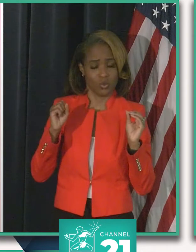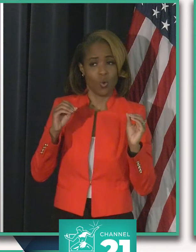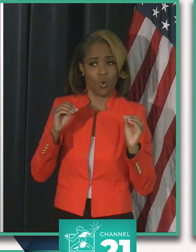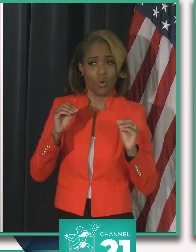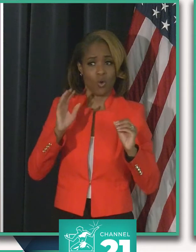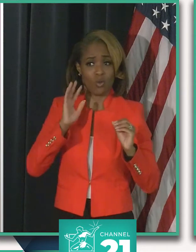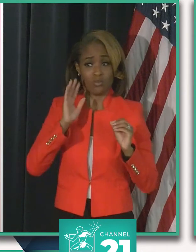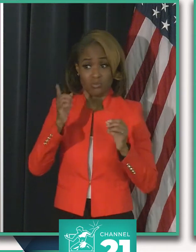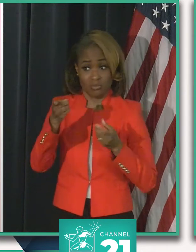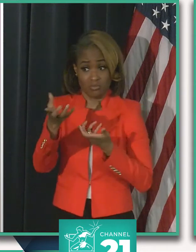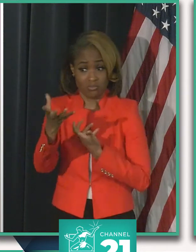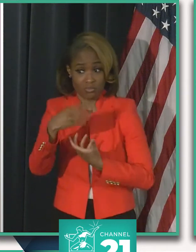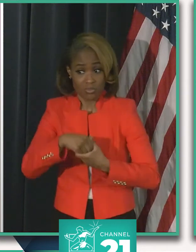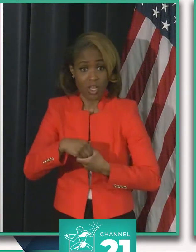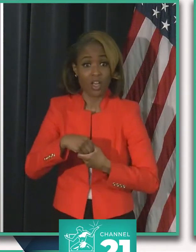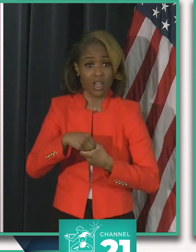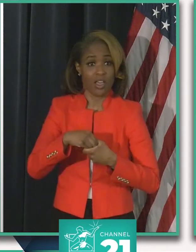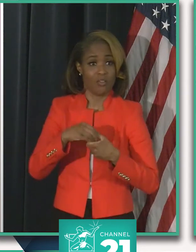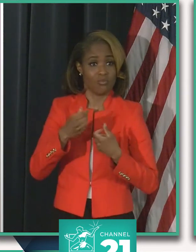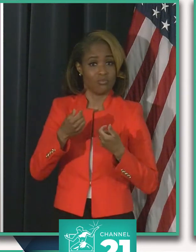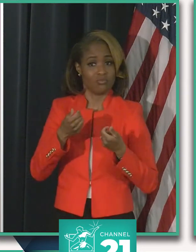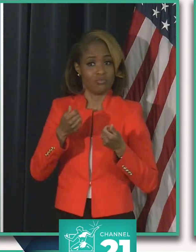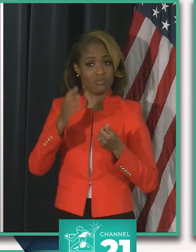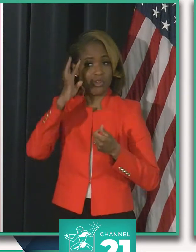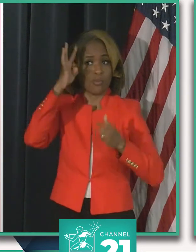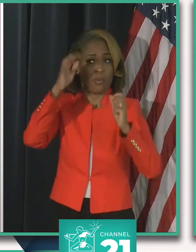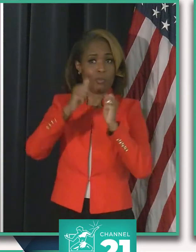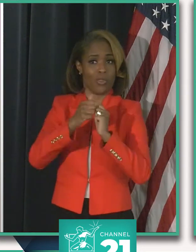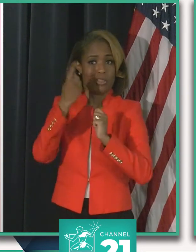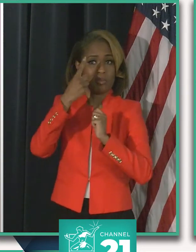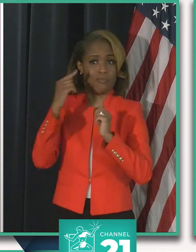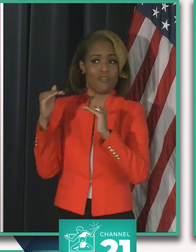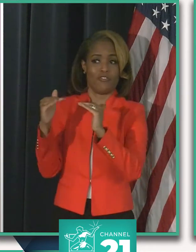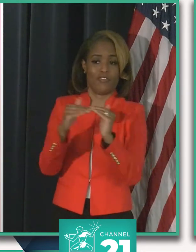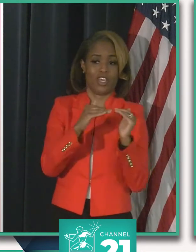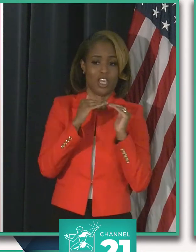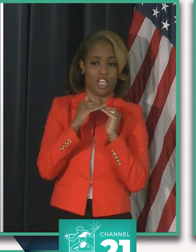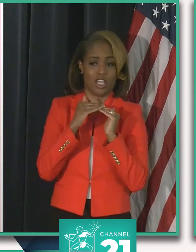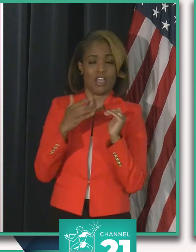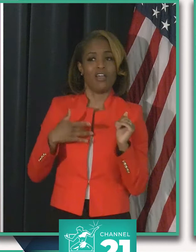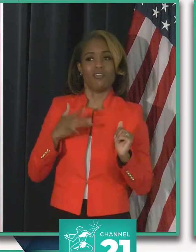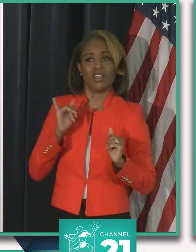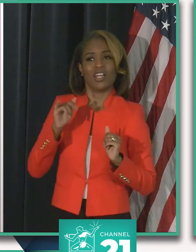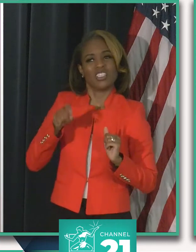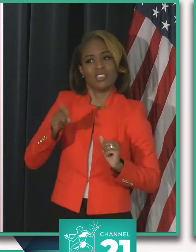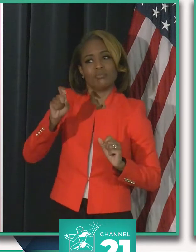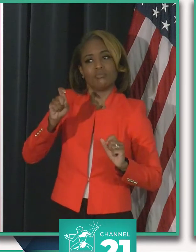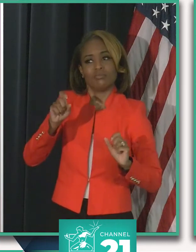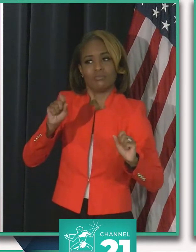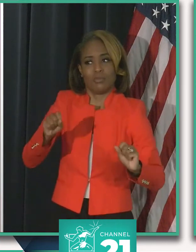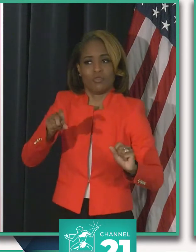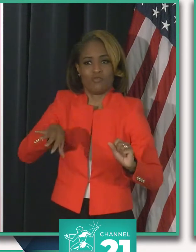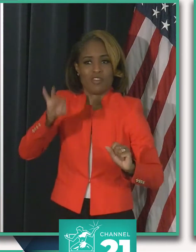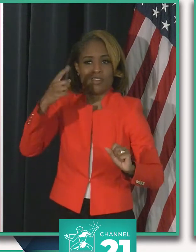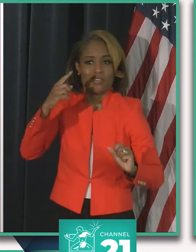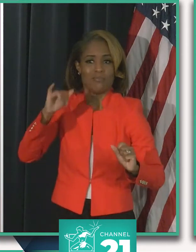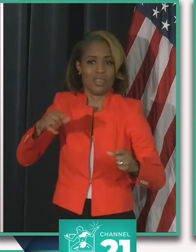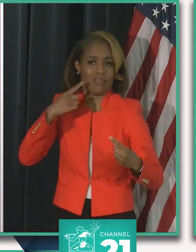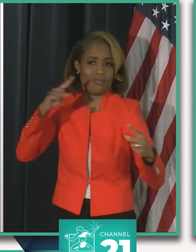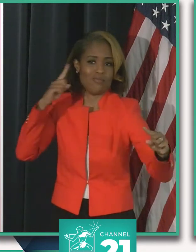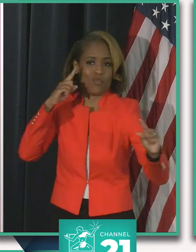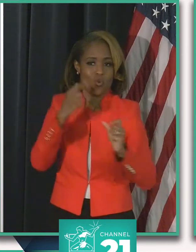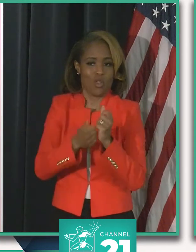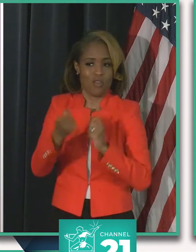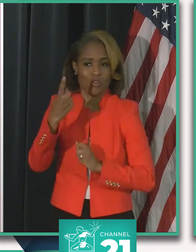going to get you engaged, and we'll come up with something that's fair. I feel like we ought to be able to find something that works for everybody, and we're going to try hard to do that.